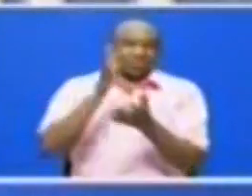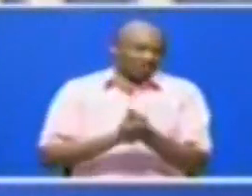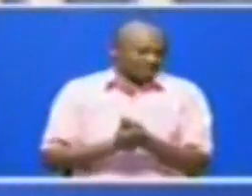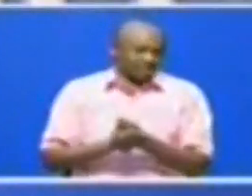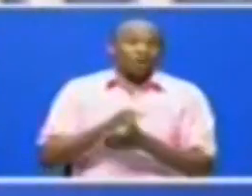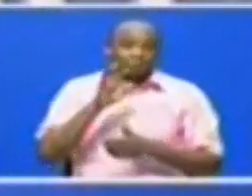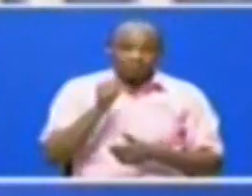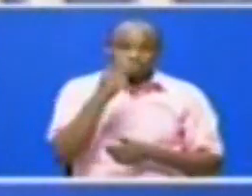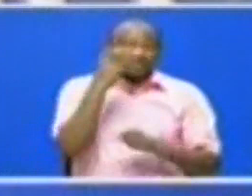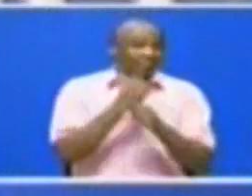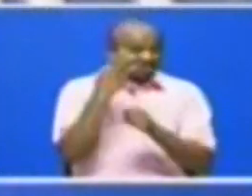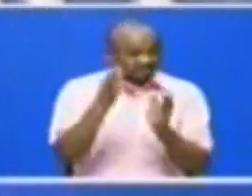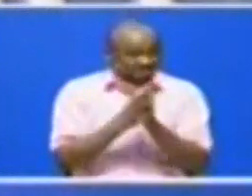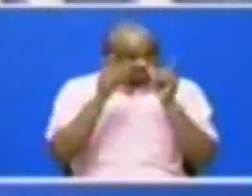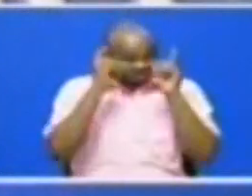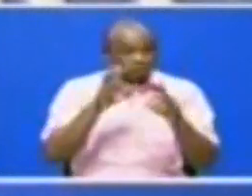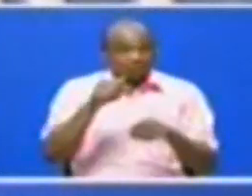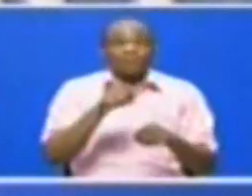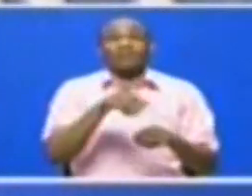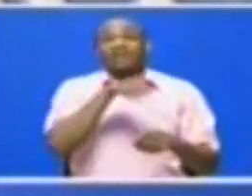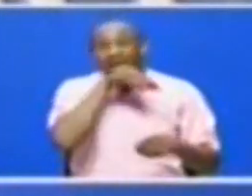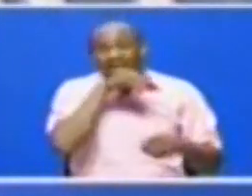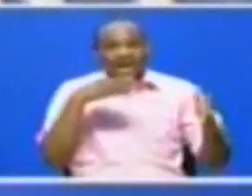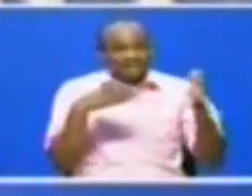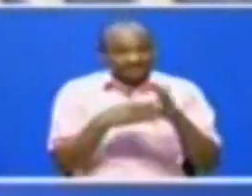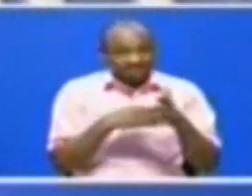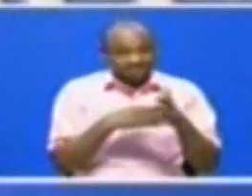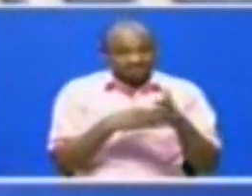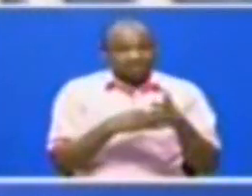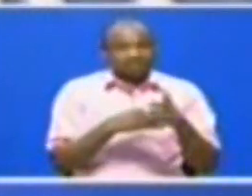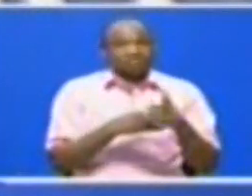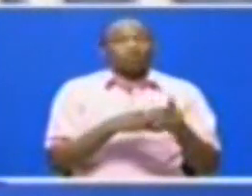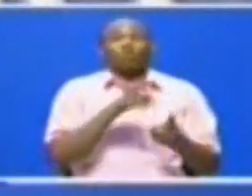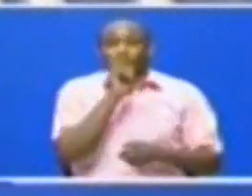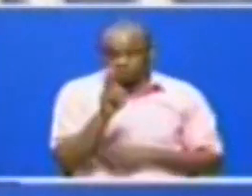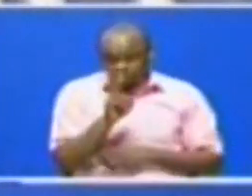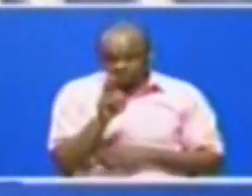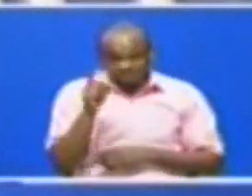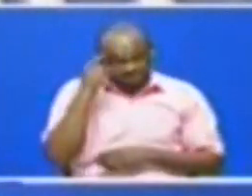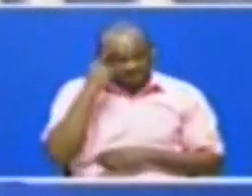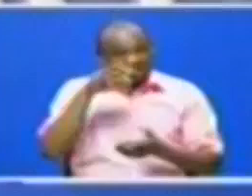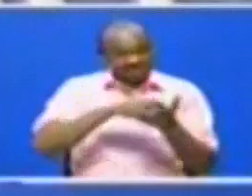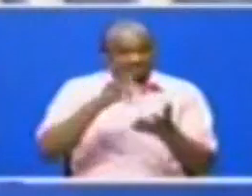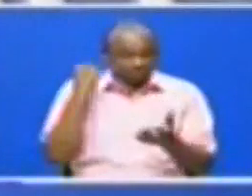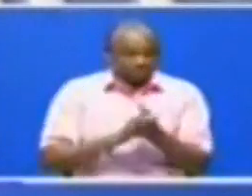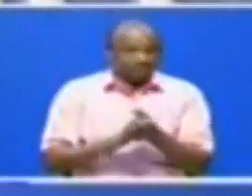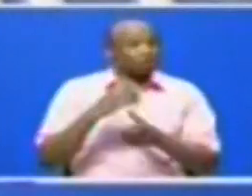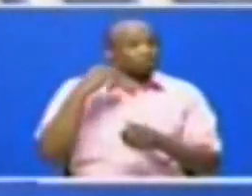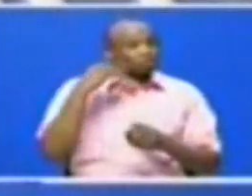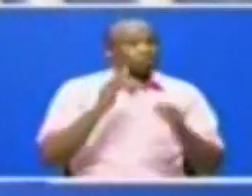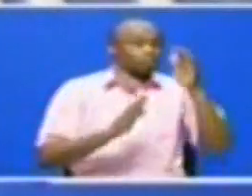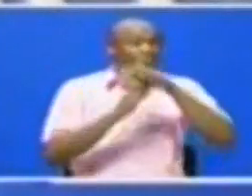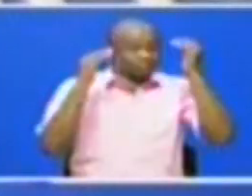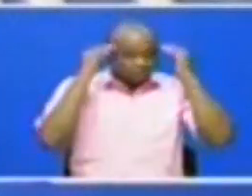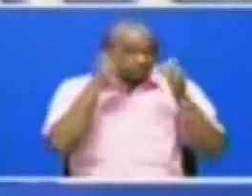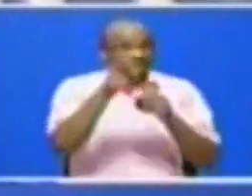by the 2013 decision in Raila versus Kenyatta. That Supreme Court